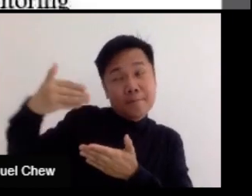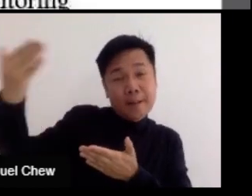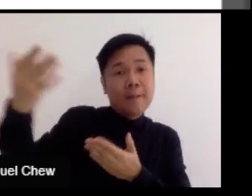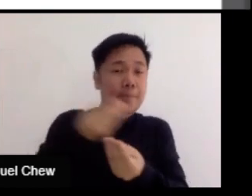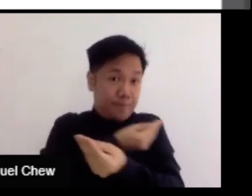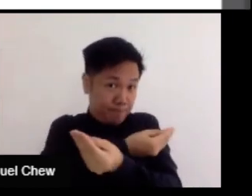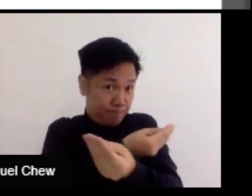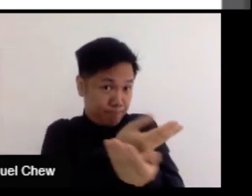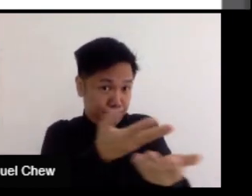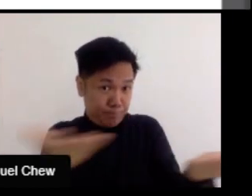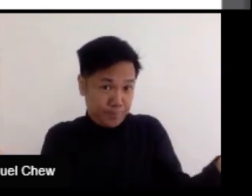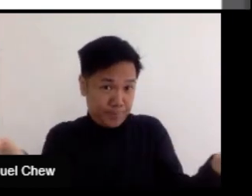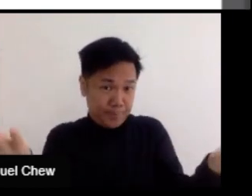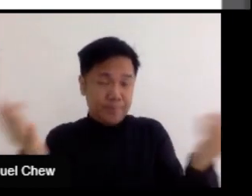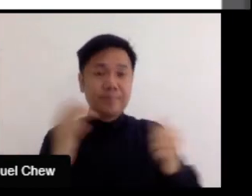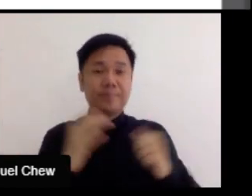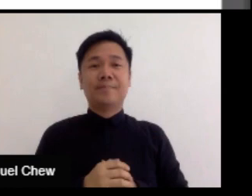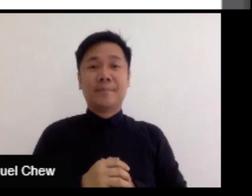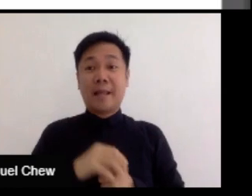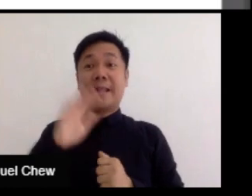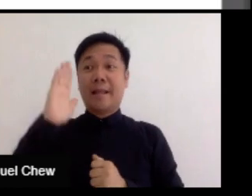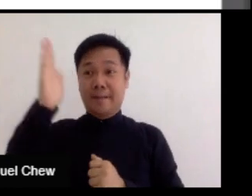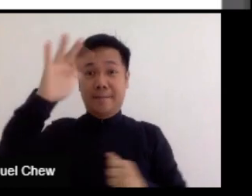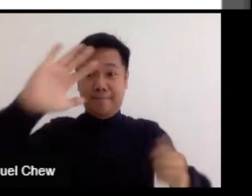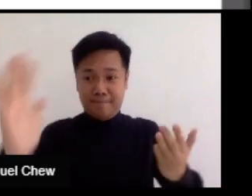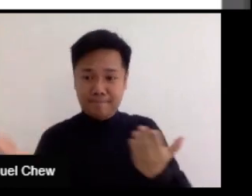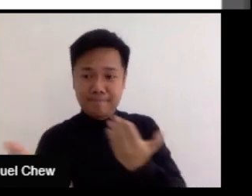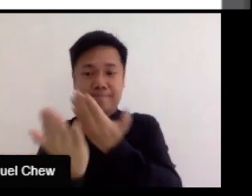then be annexed to this as a chair's summary.